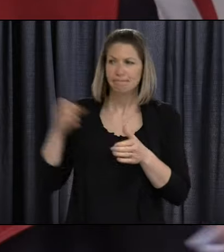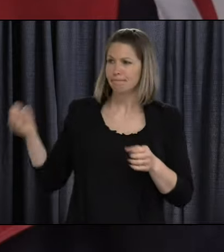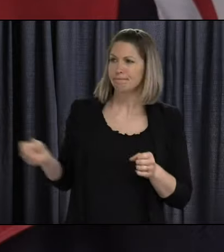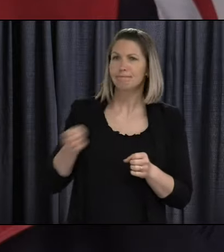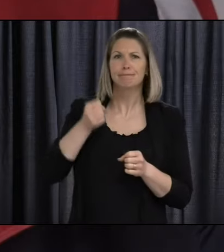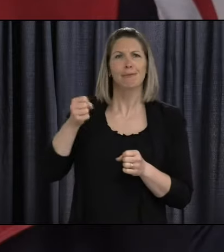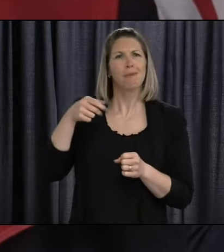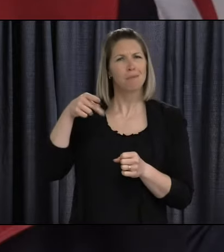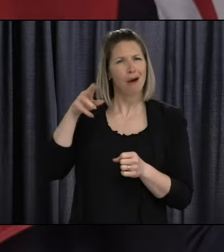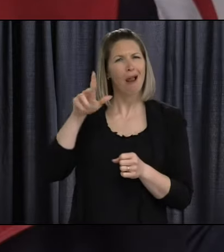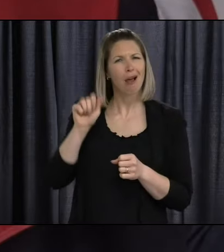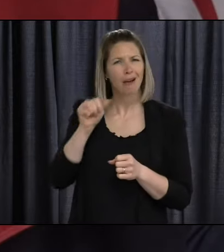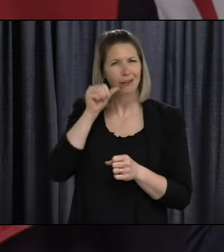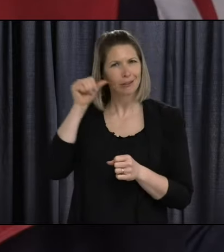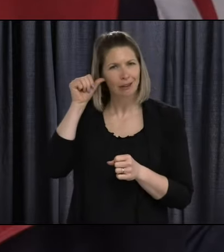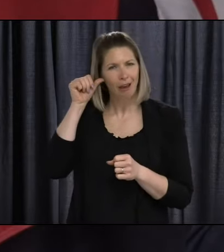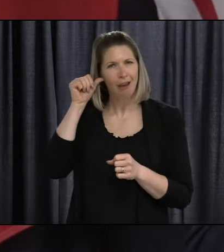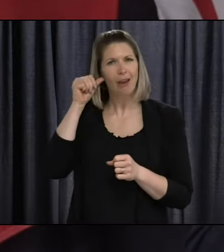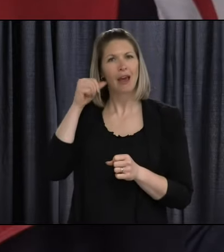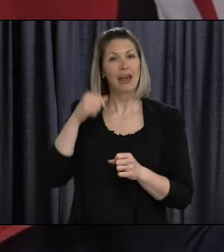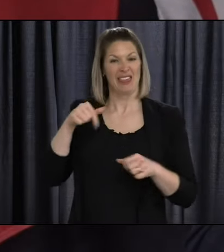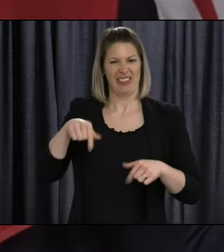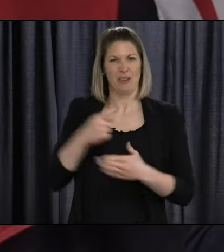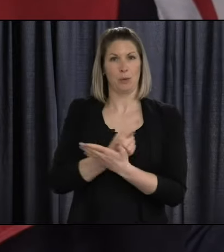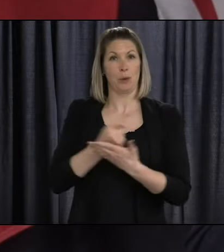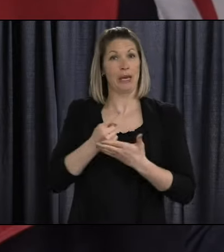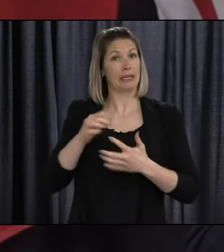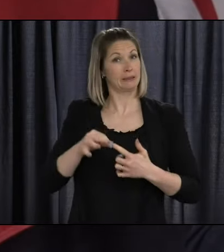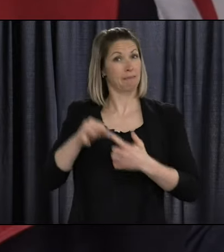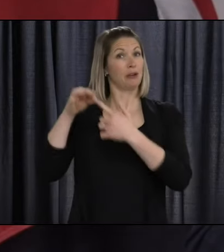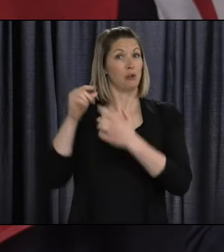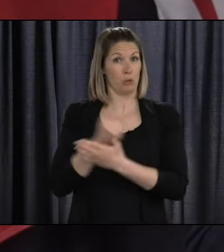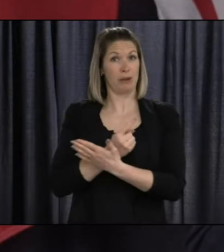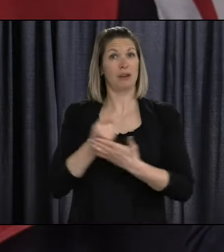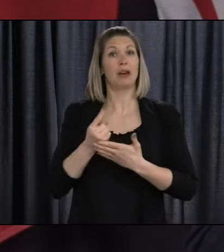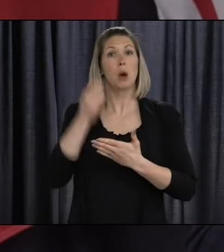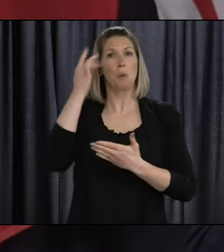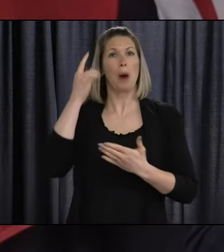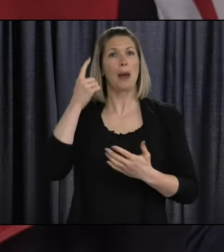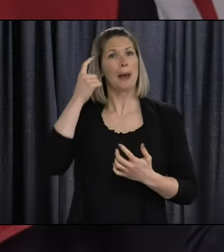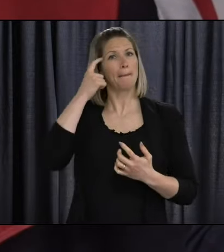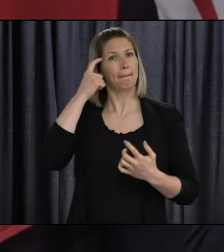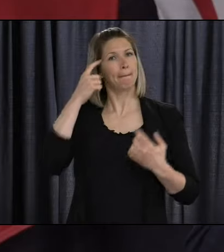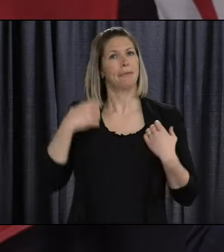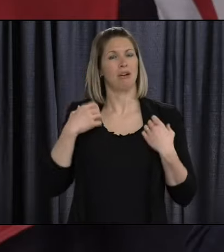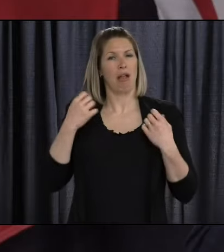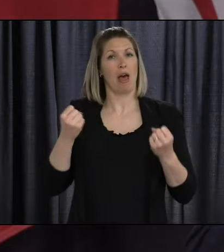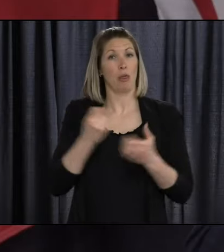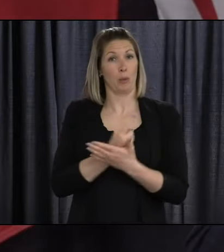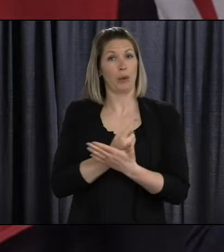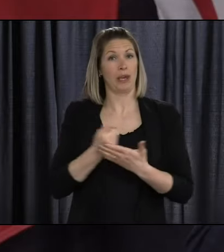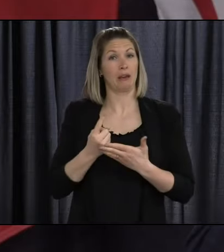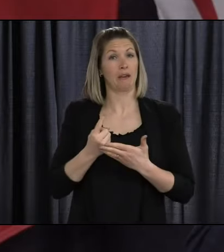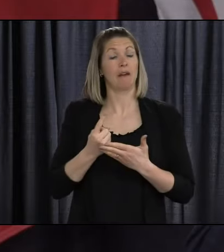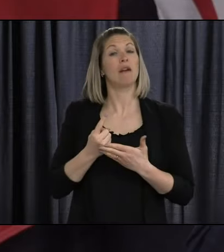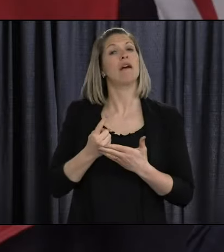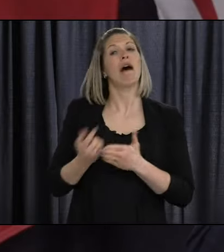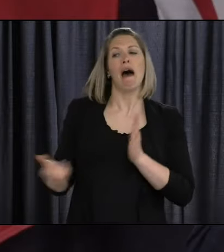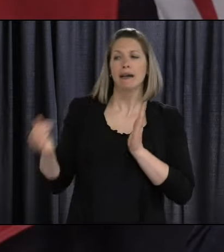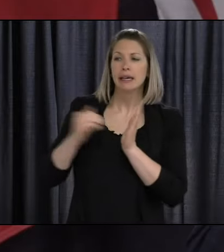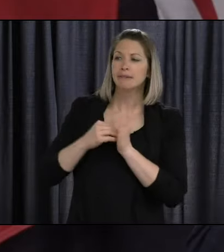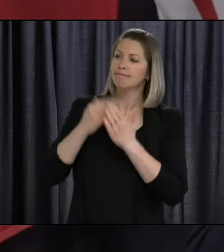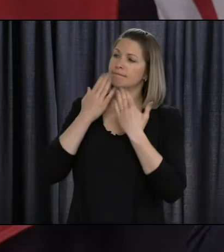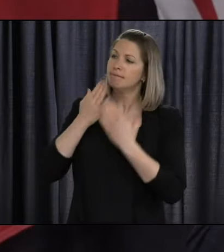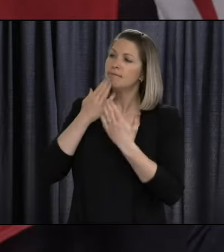in place for those people that need it. I want to once again thank Paula Corcoran and who was the executive director